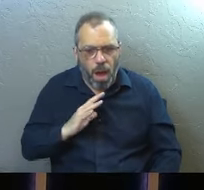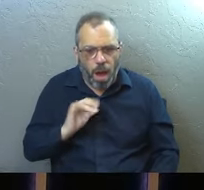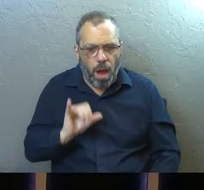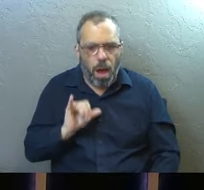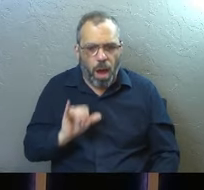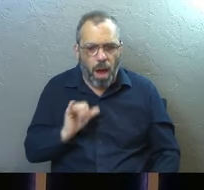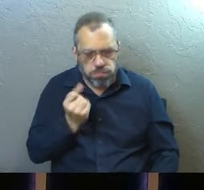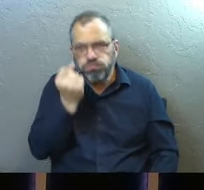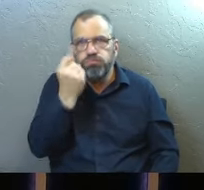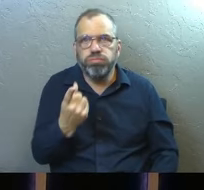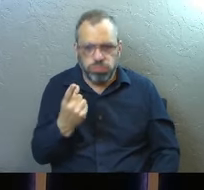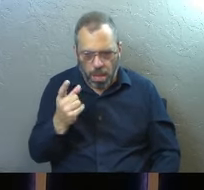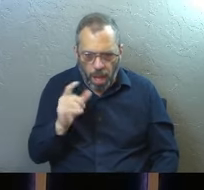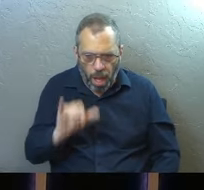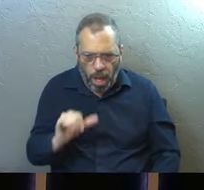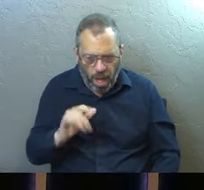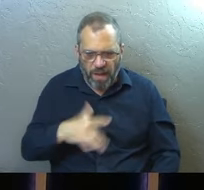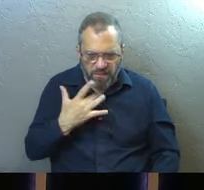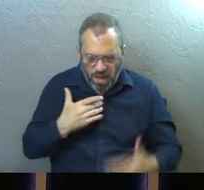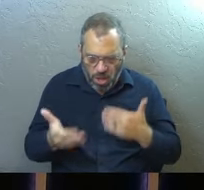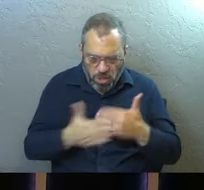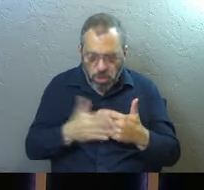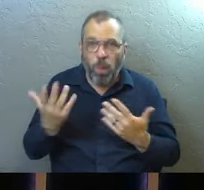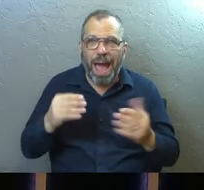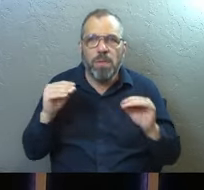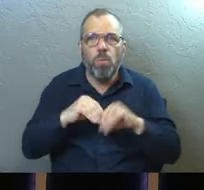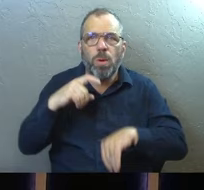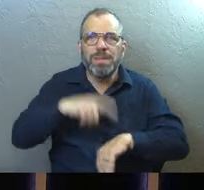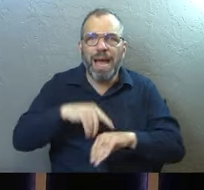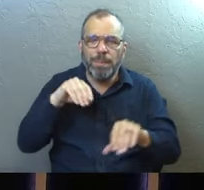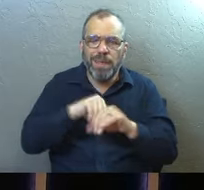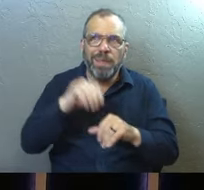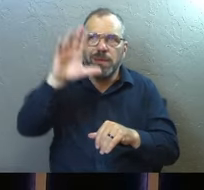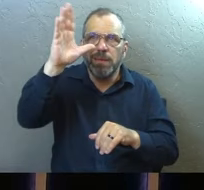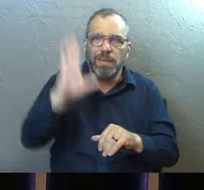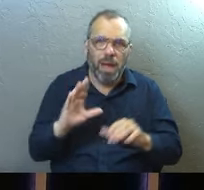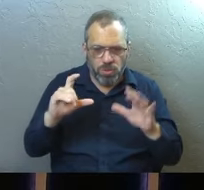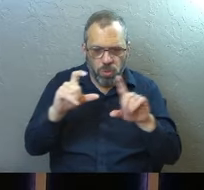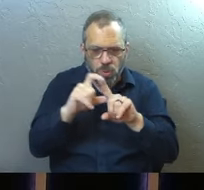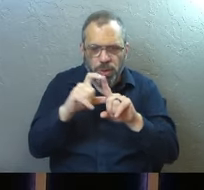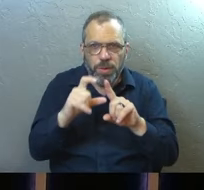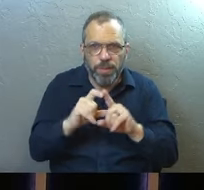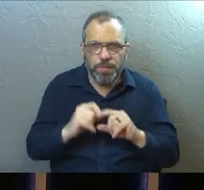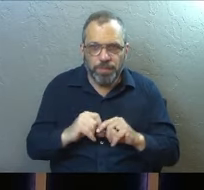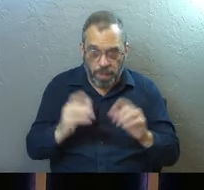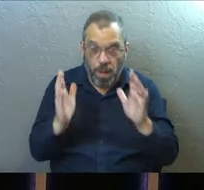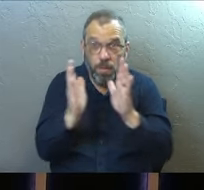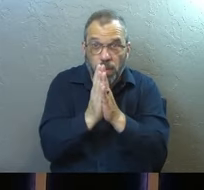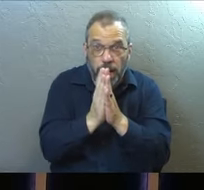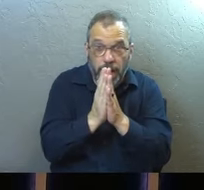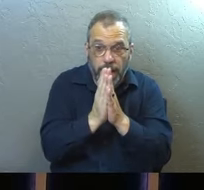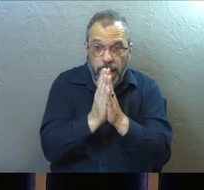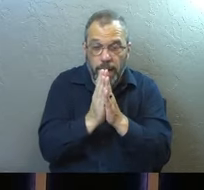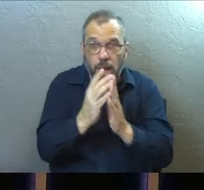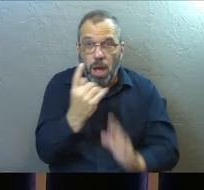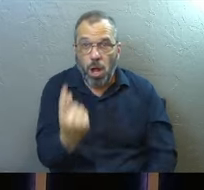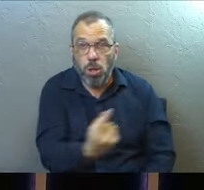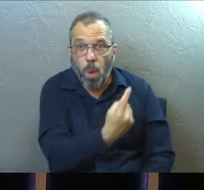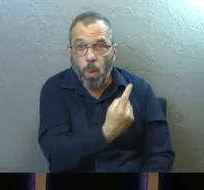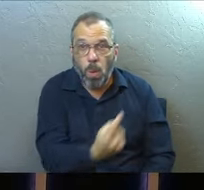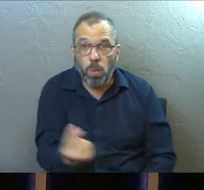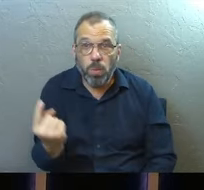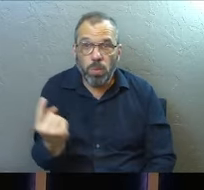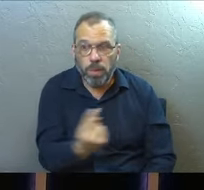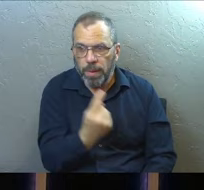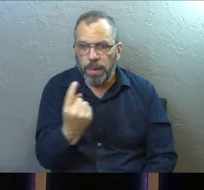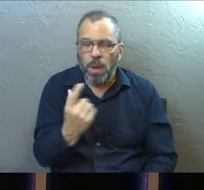to get things, and the more you will start to feel close because you're spending time with God. We need to pray. We need to be alone